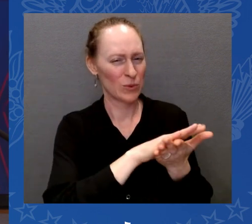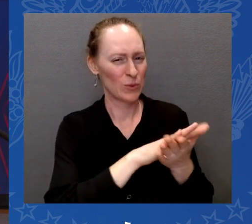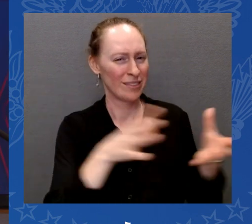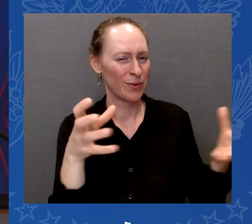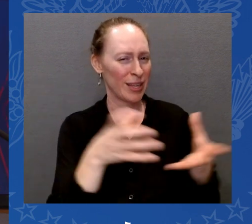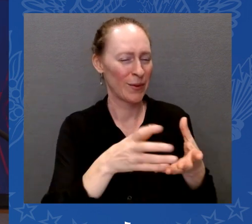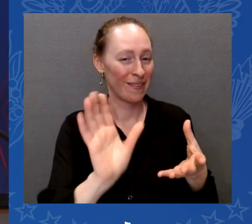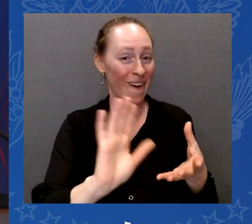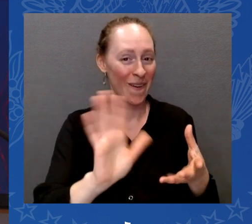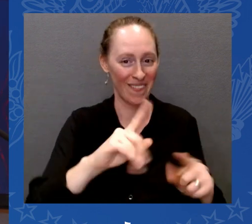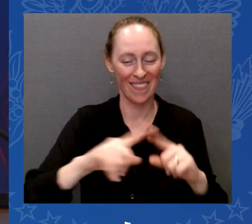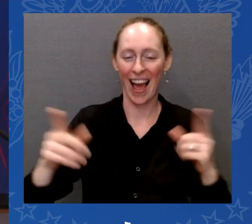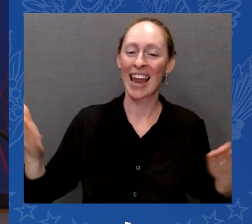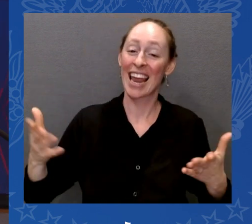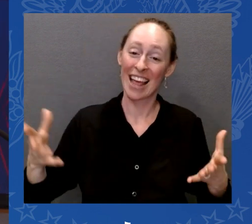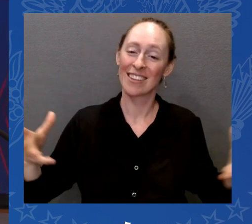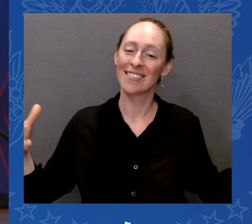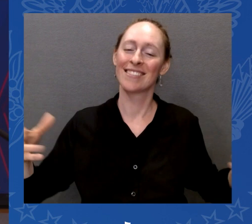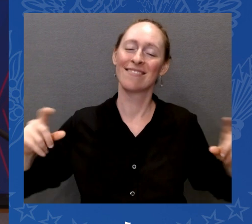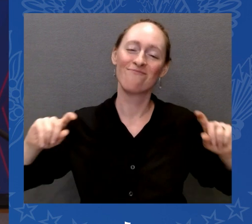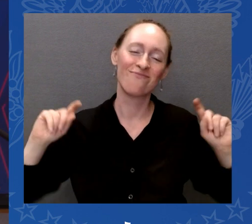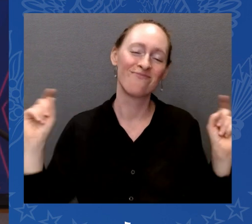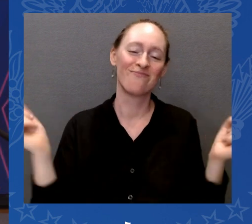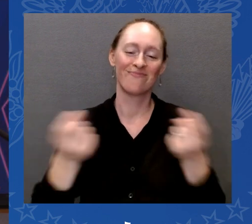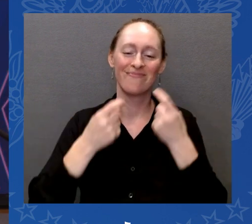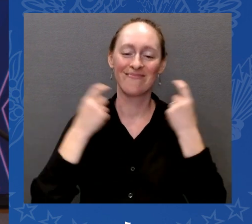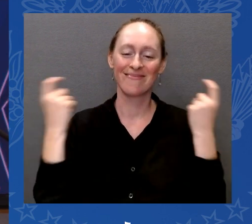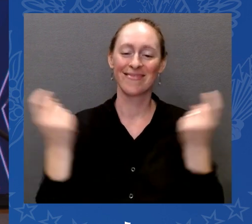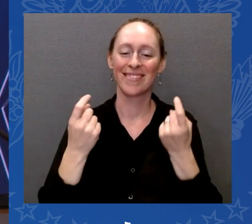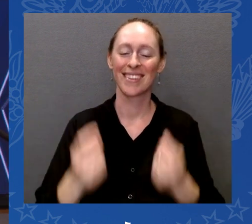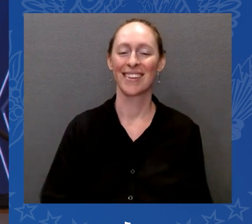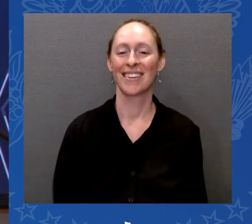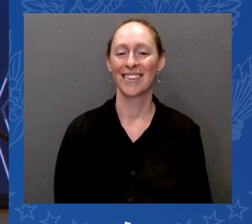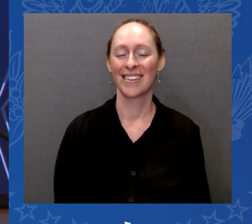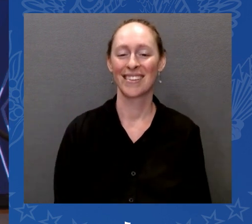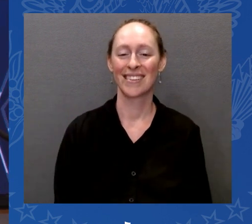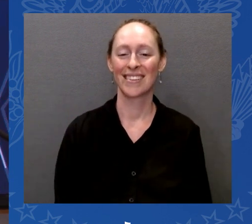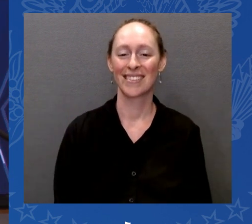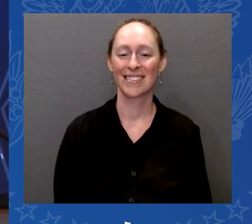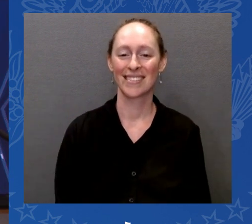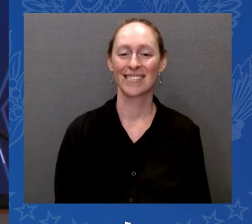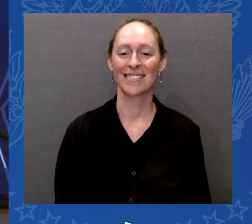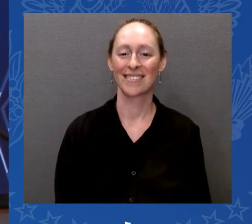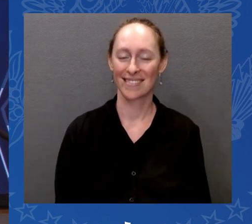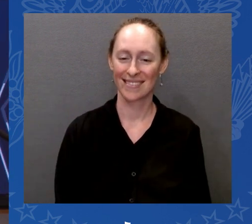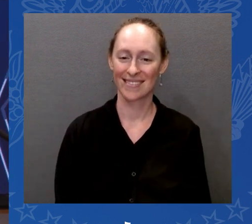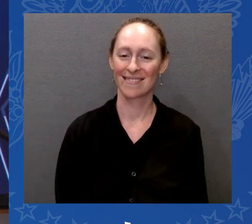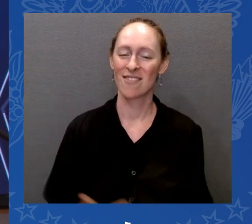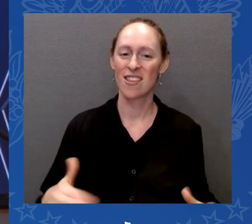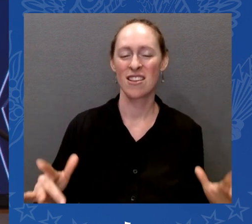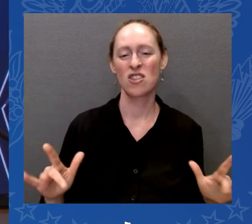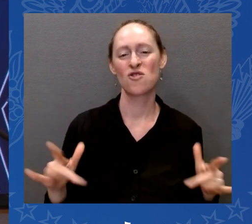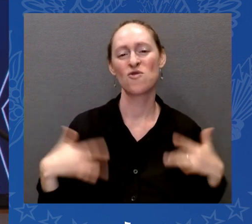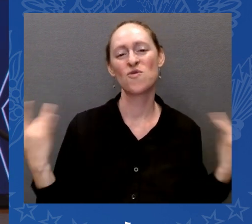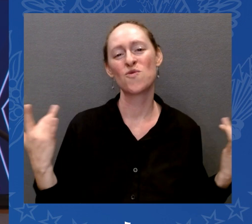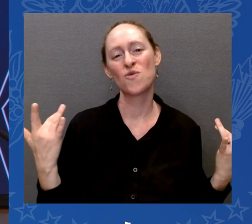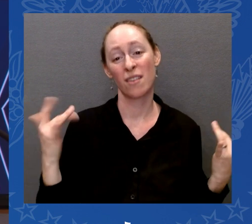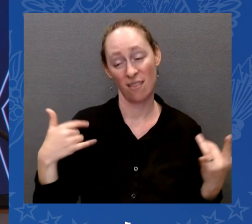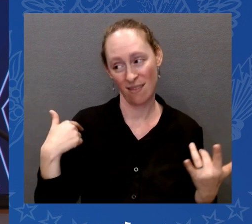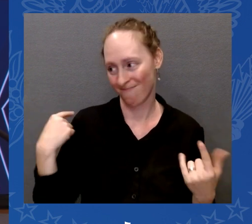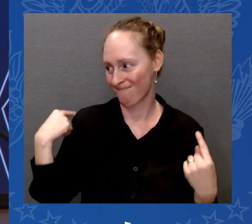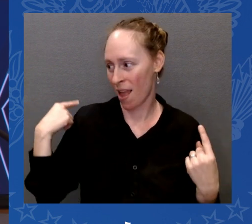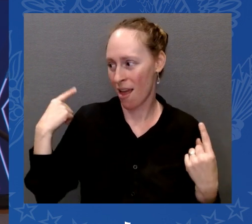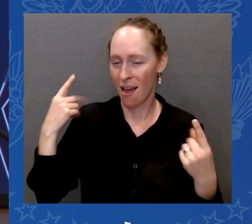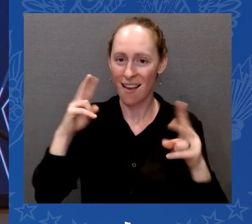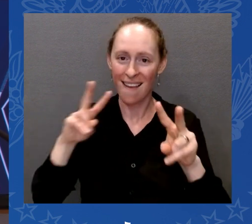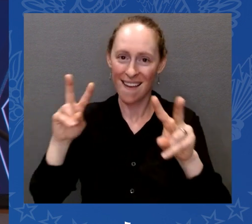legacy. That's what the reunion is going on right here today. And then we've waited our lives for this. We have waited such a long time to finally have